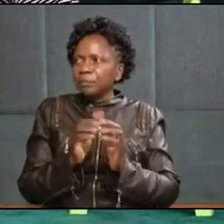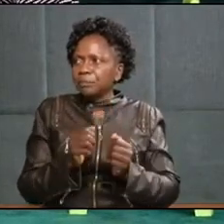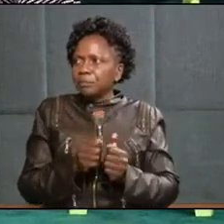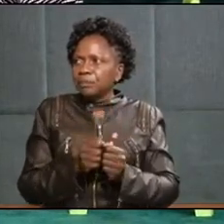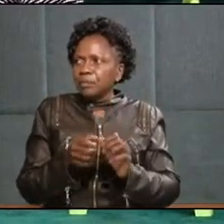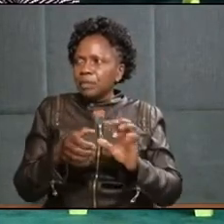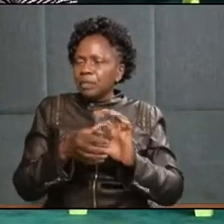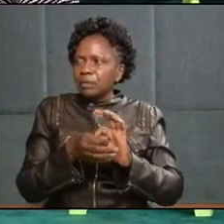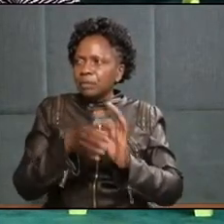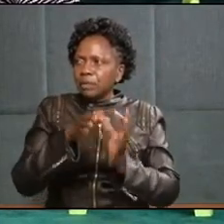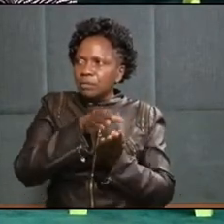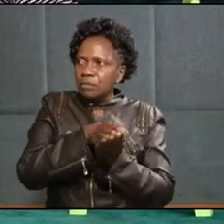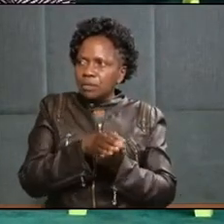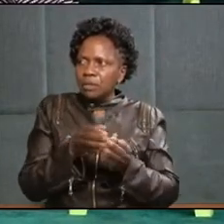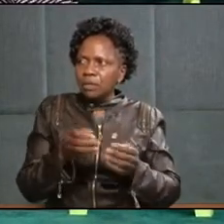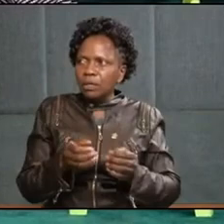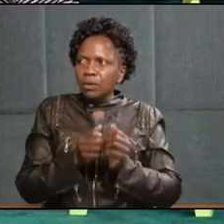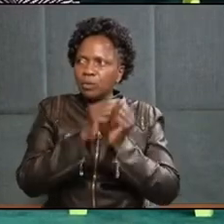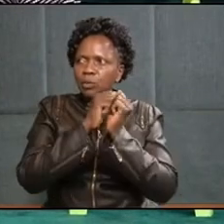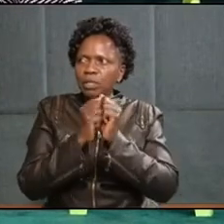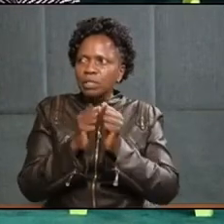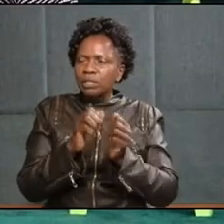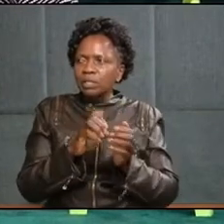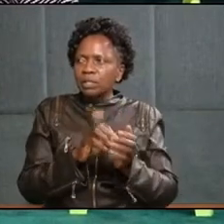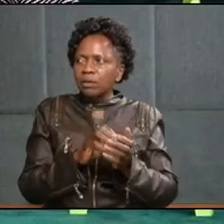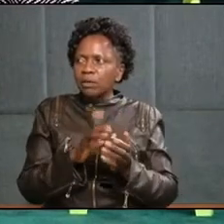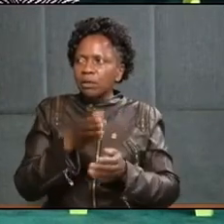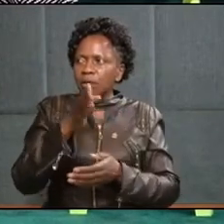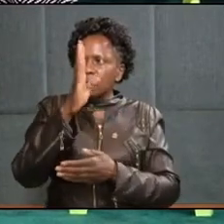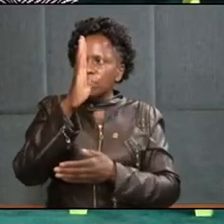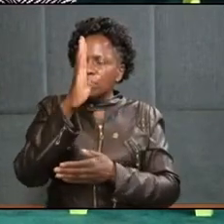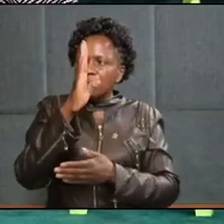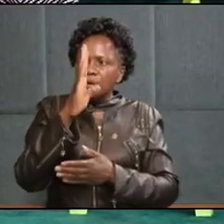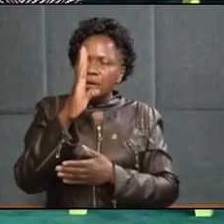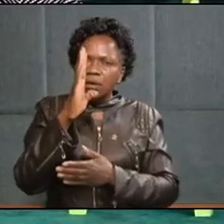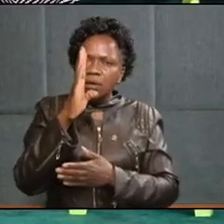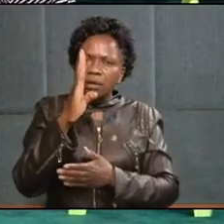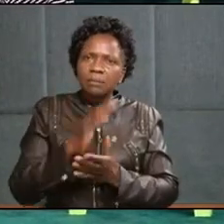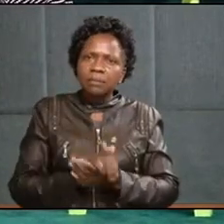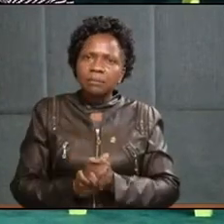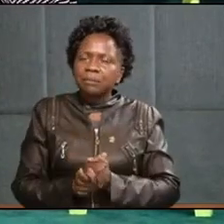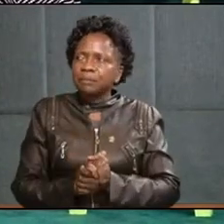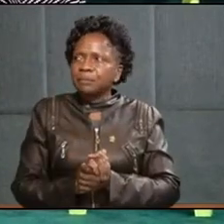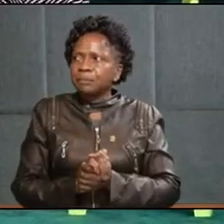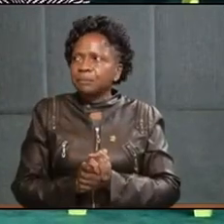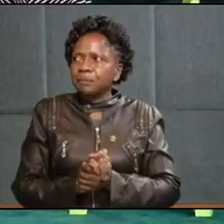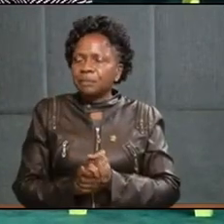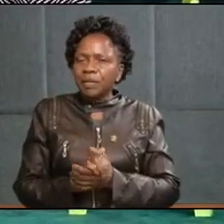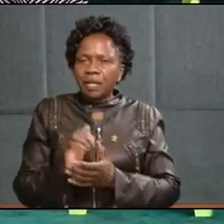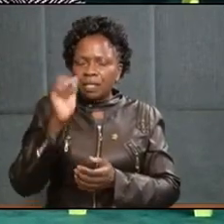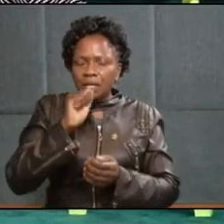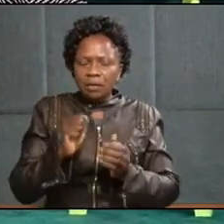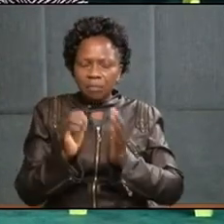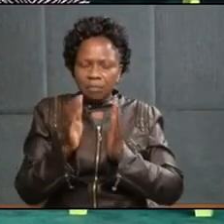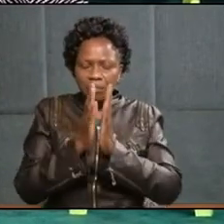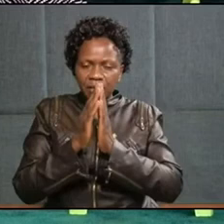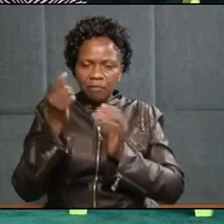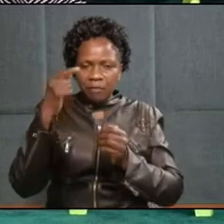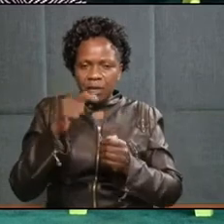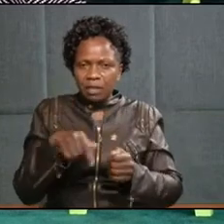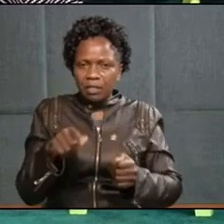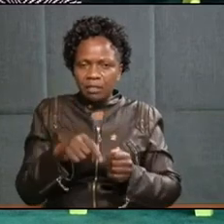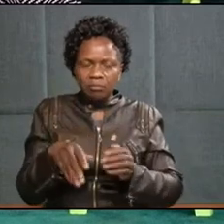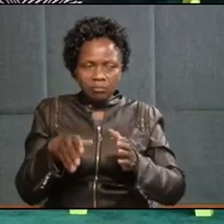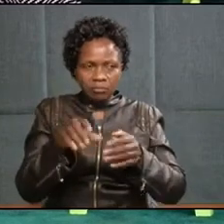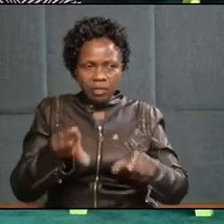up, wrapped up, tied up, tangled up with God. Sarah, please pray for us as we finish.